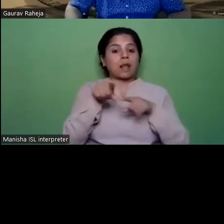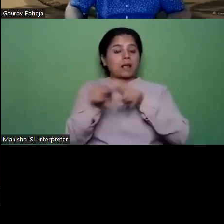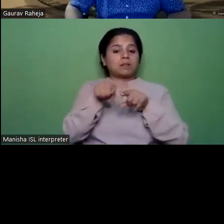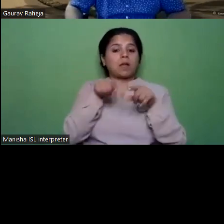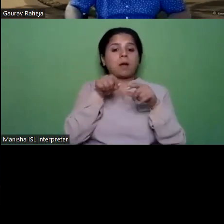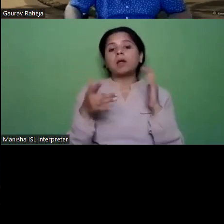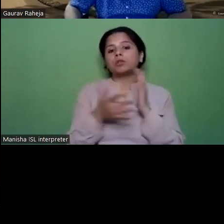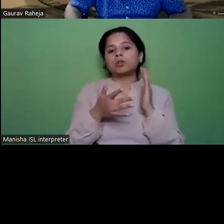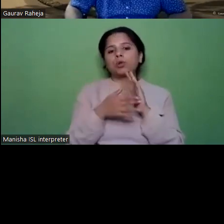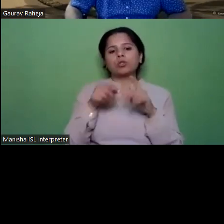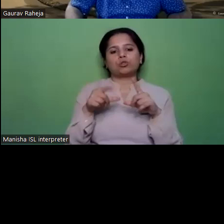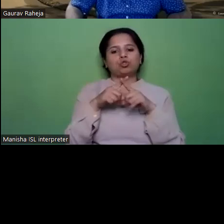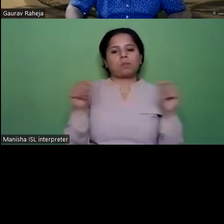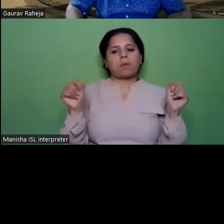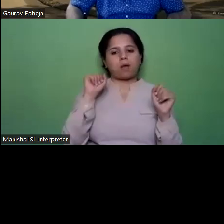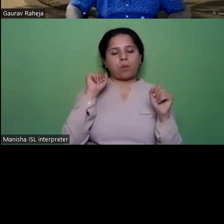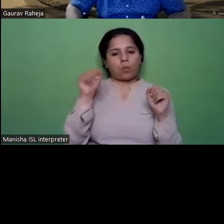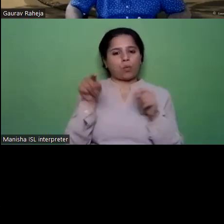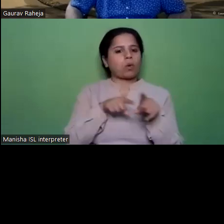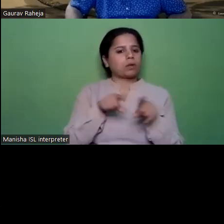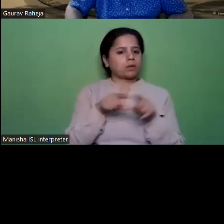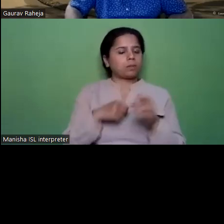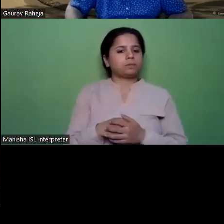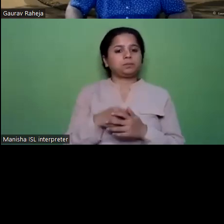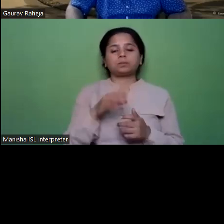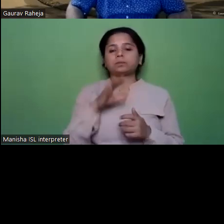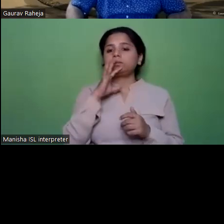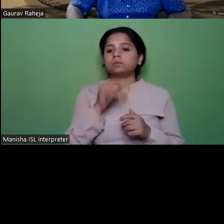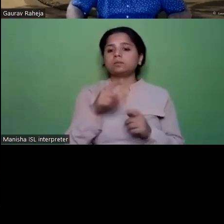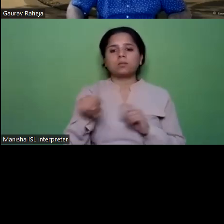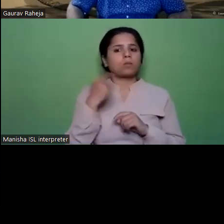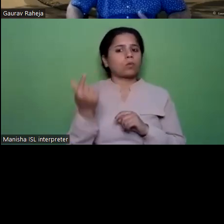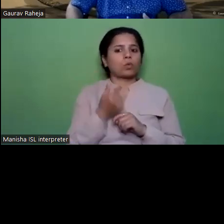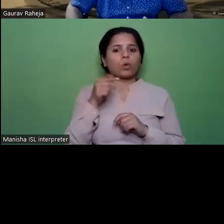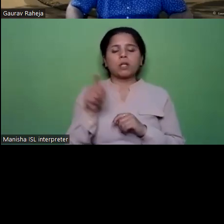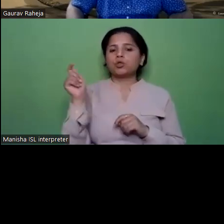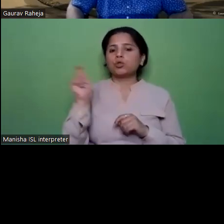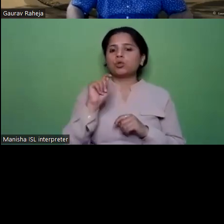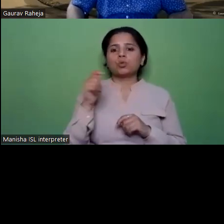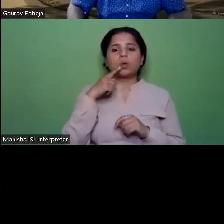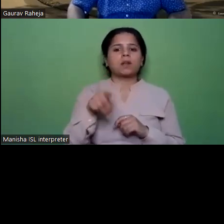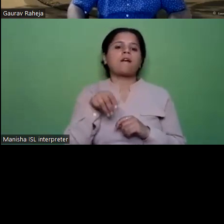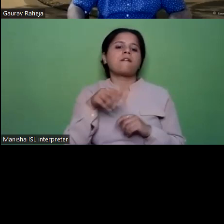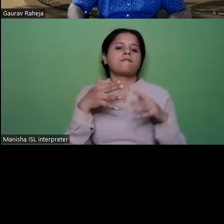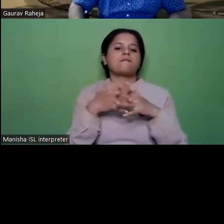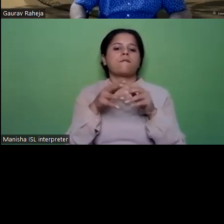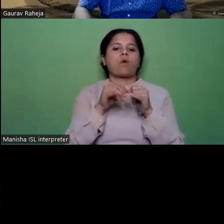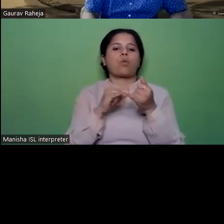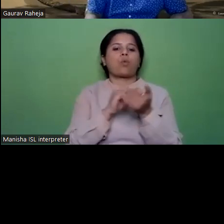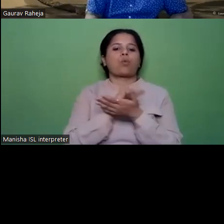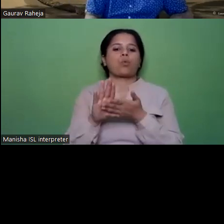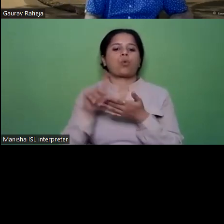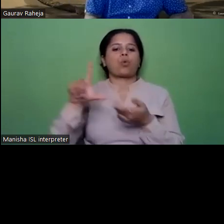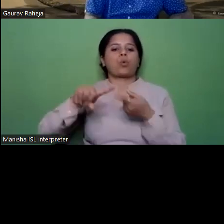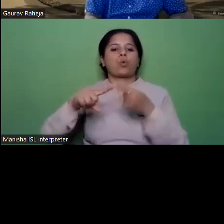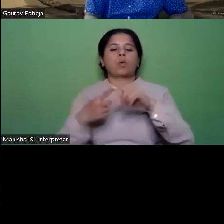from Japan, where actually they do not even use the word toilet, they call it washlet. So